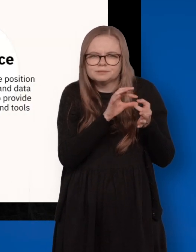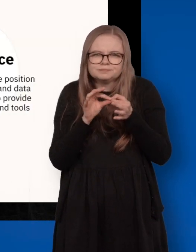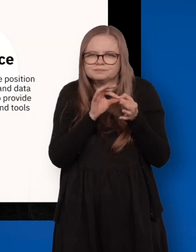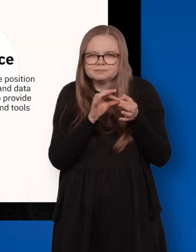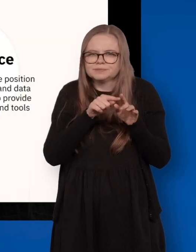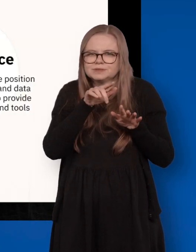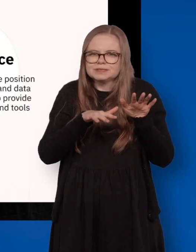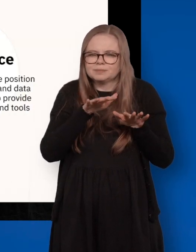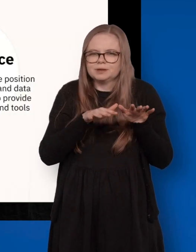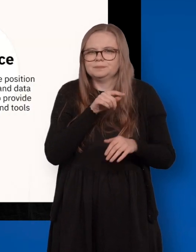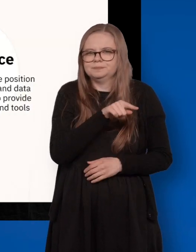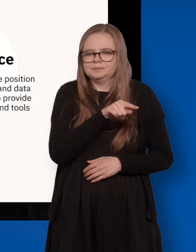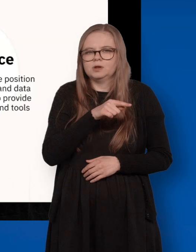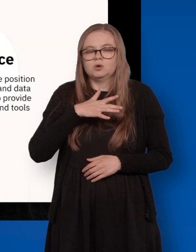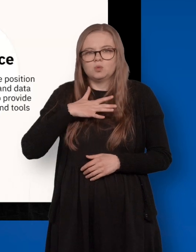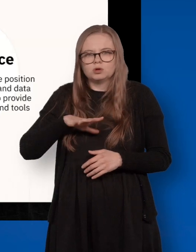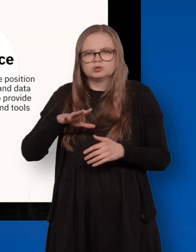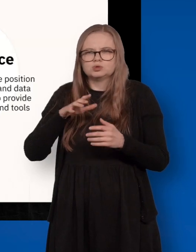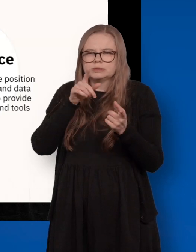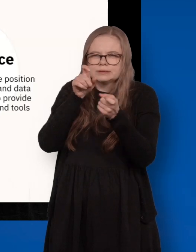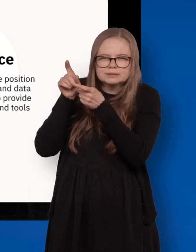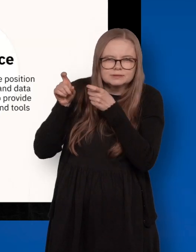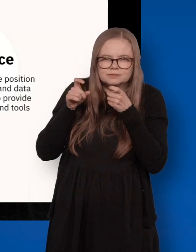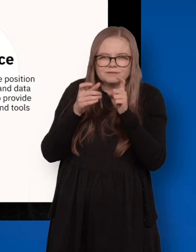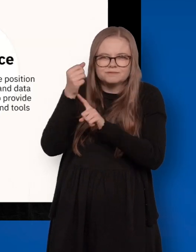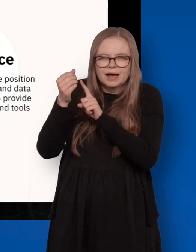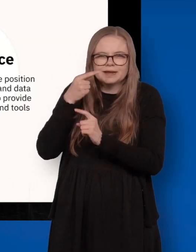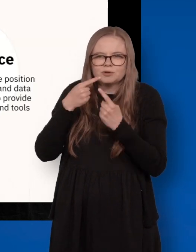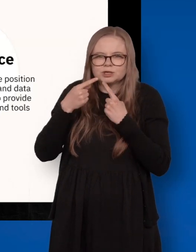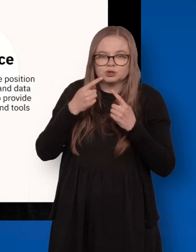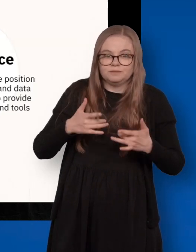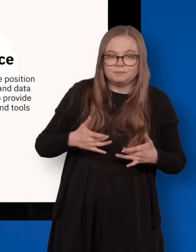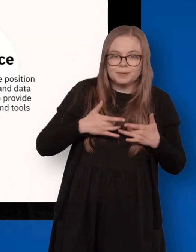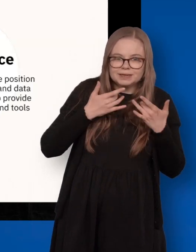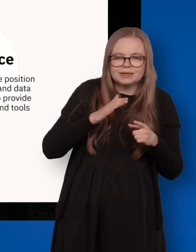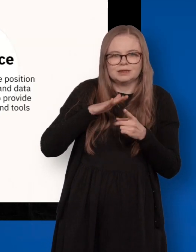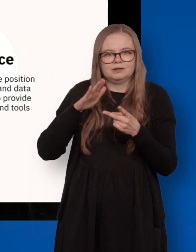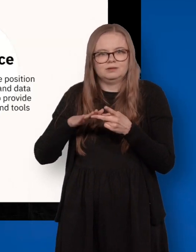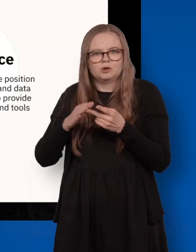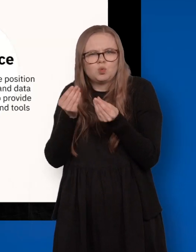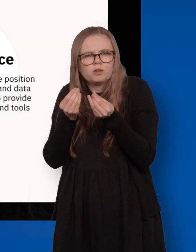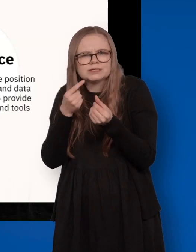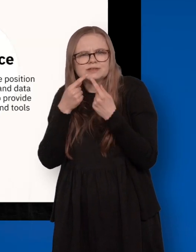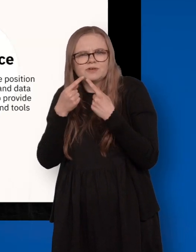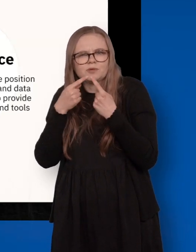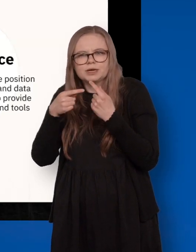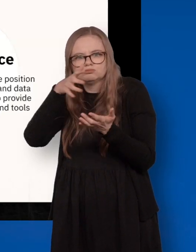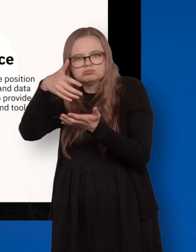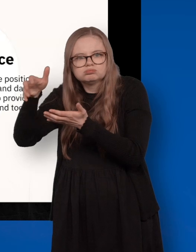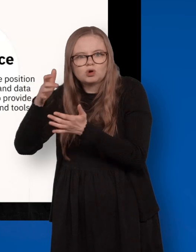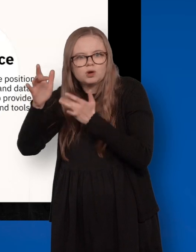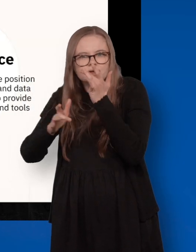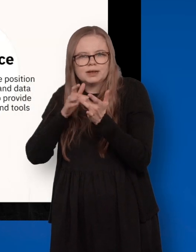well. We want to be able to source opinions, source qualitative information from wide ranges of